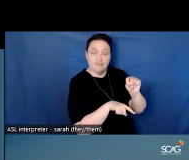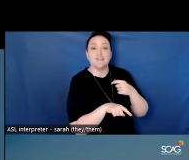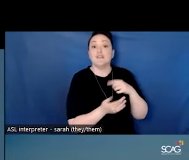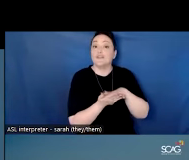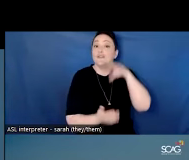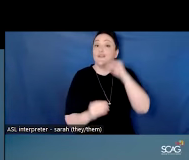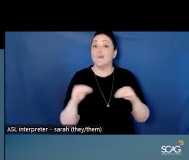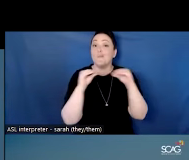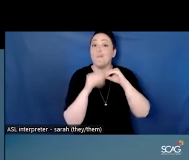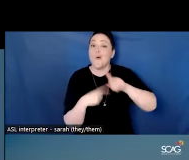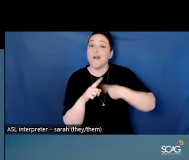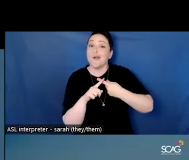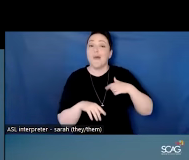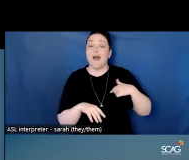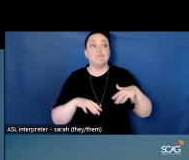communities.